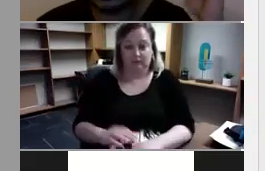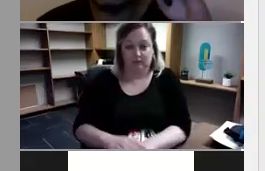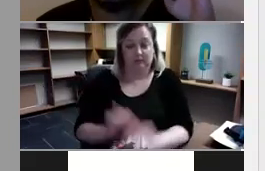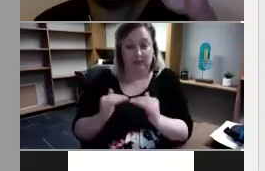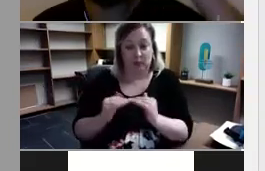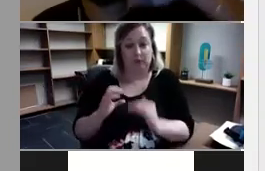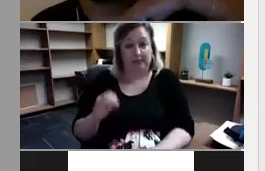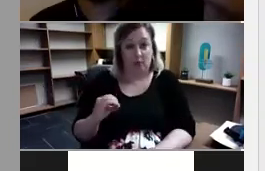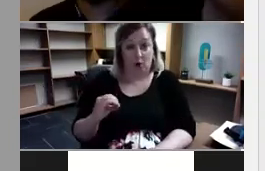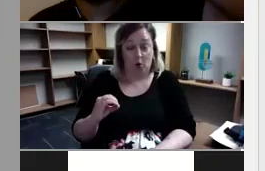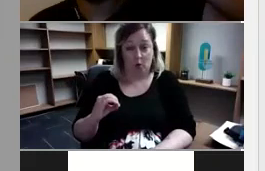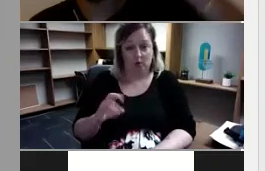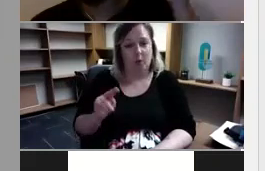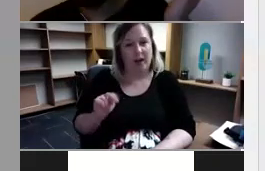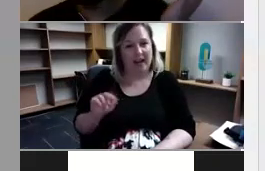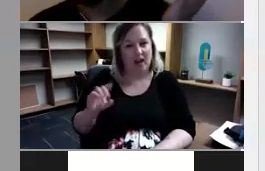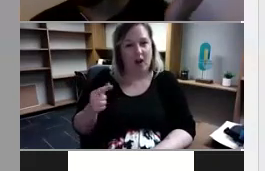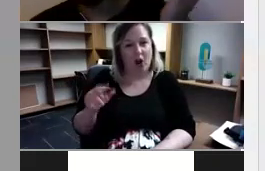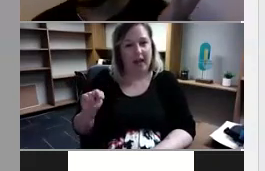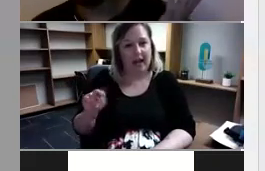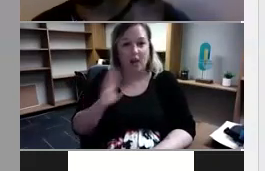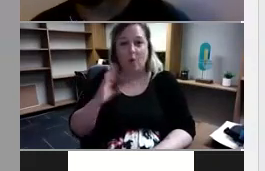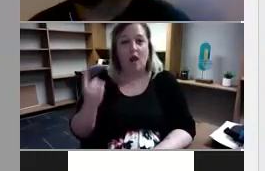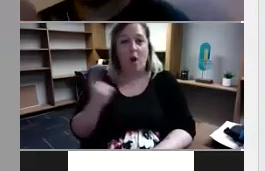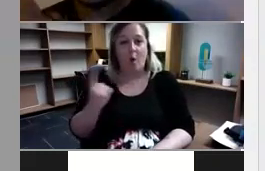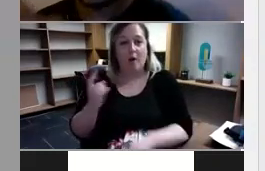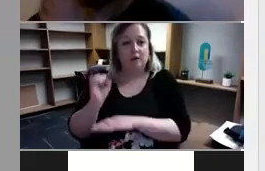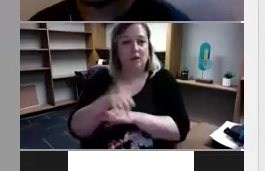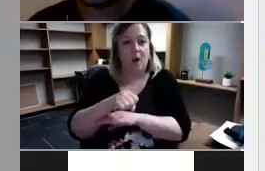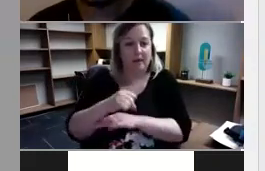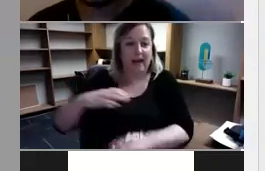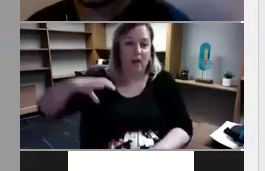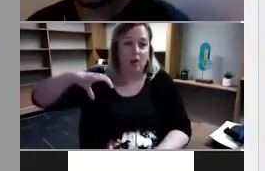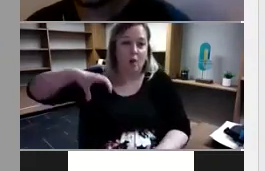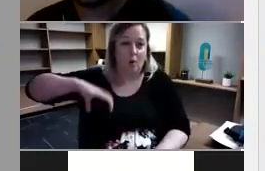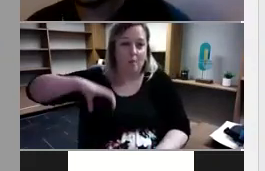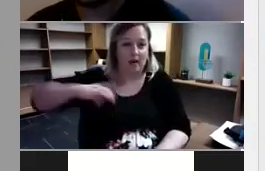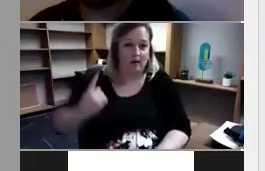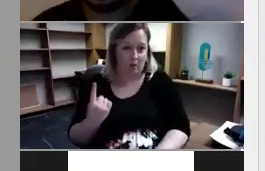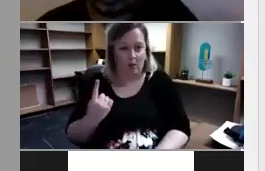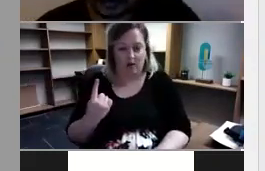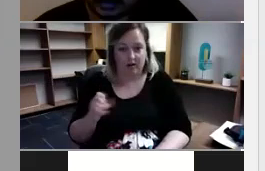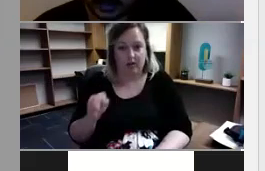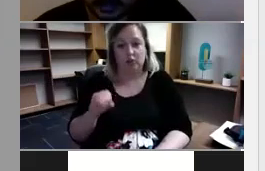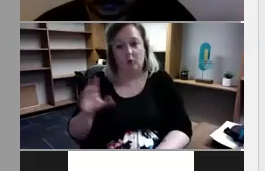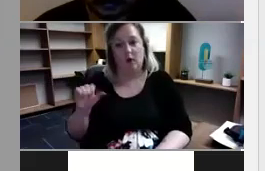log n will always dominate omega of 1. So case 3 applies, right?